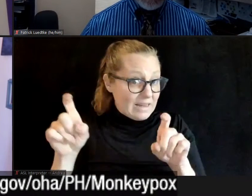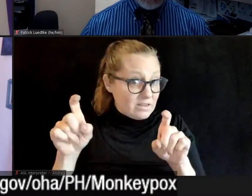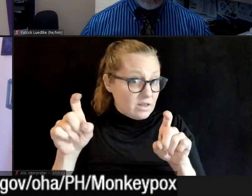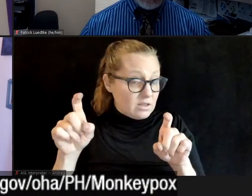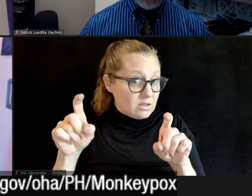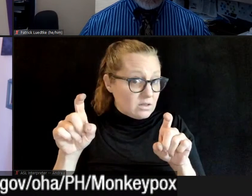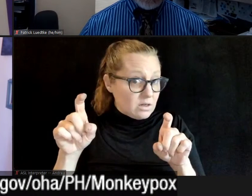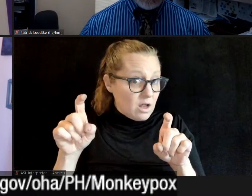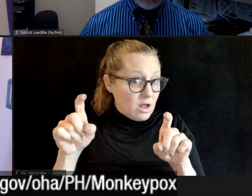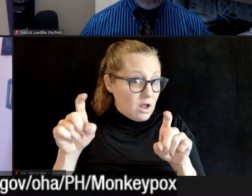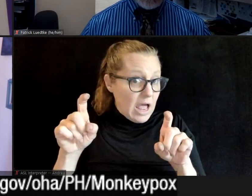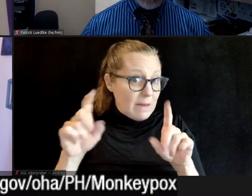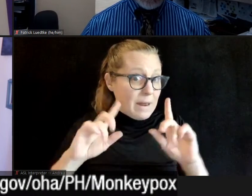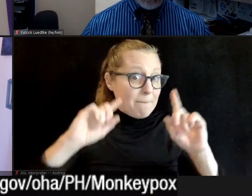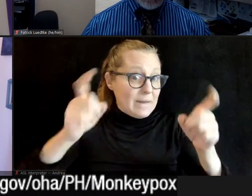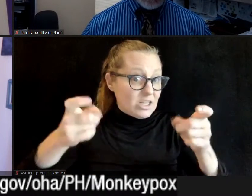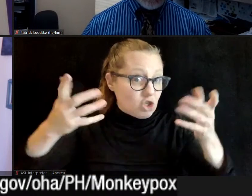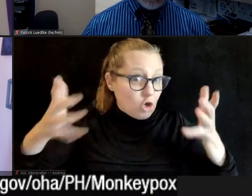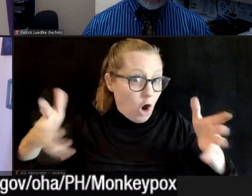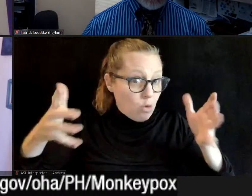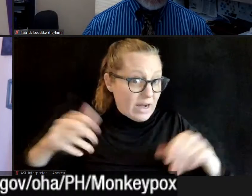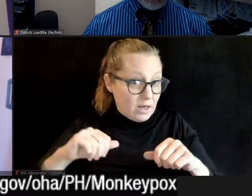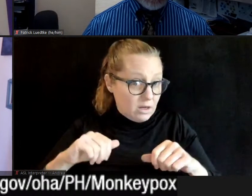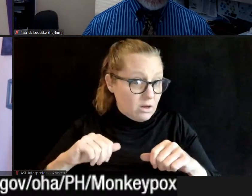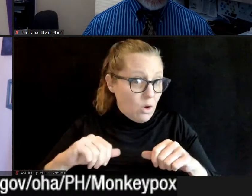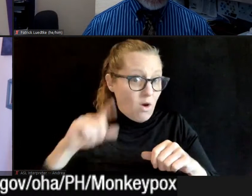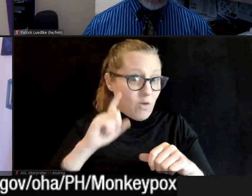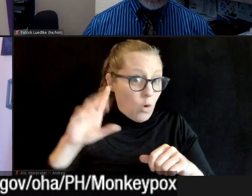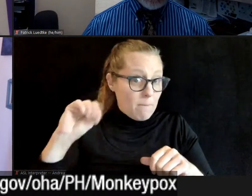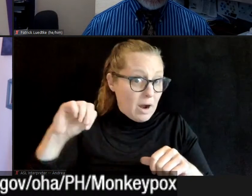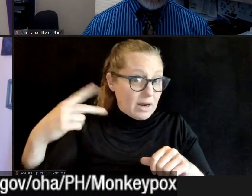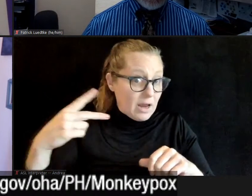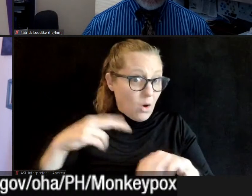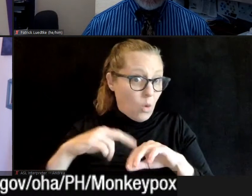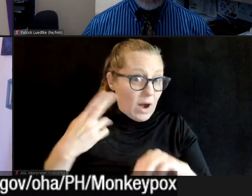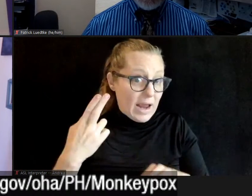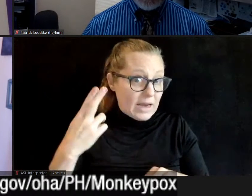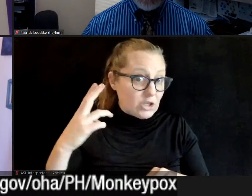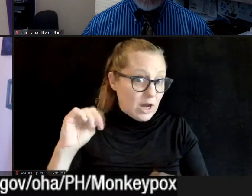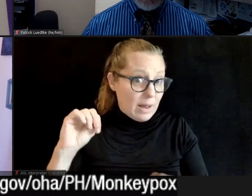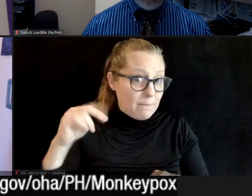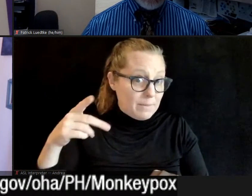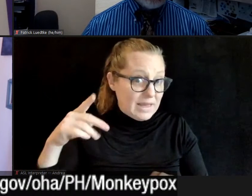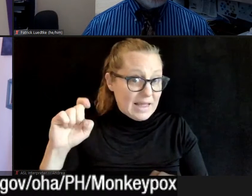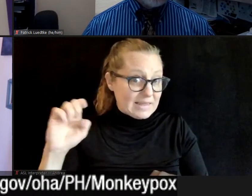been administered for monkeypox or HMPXV?